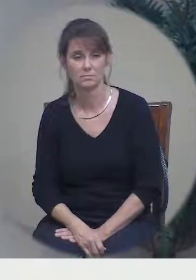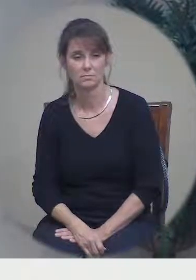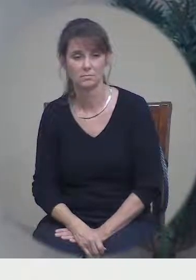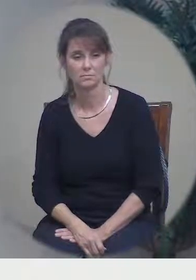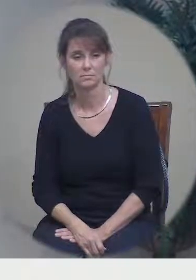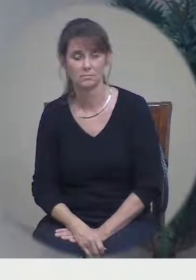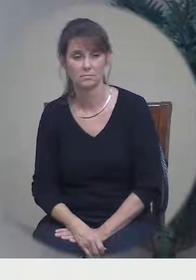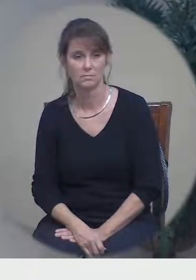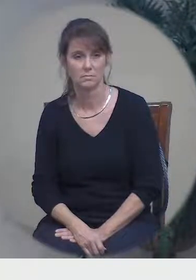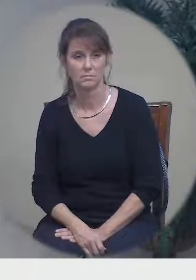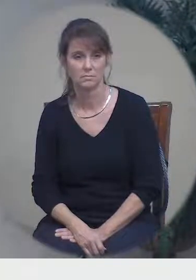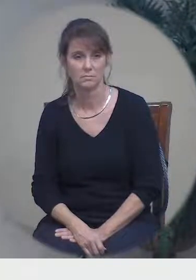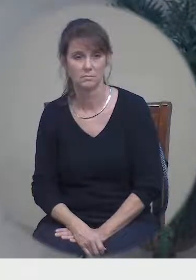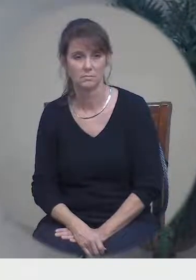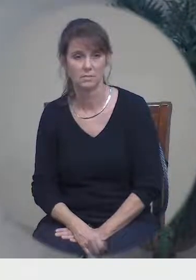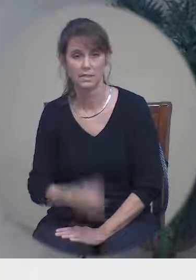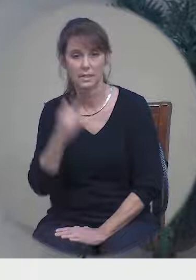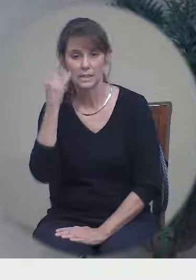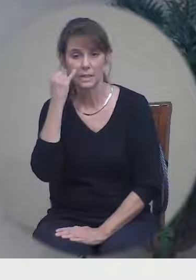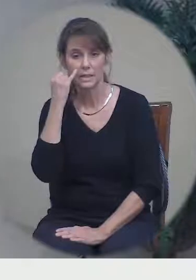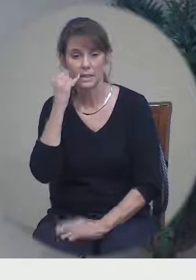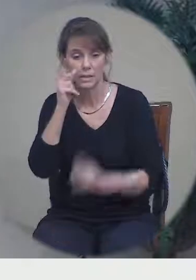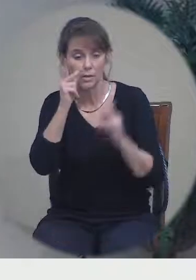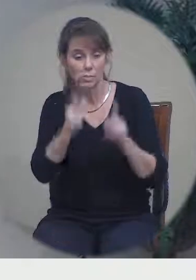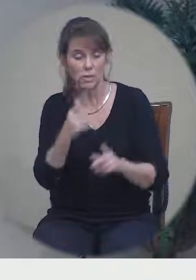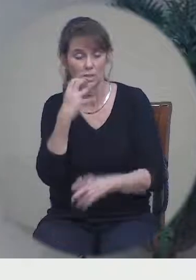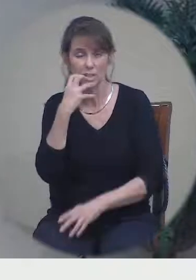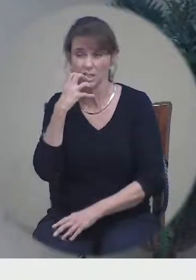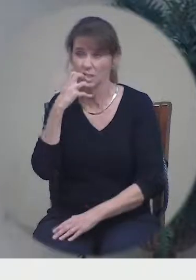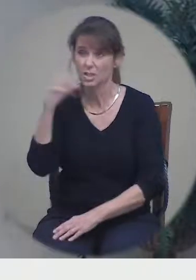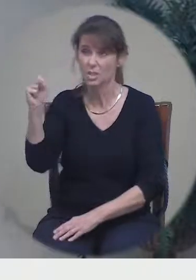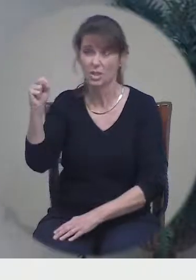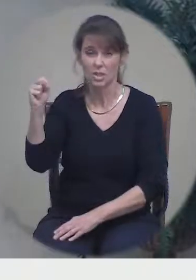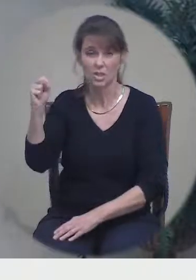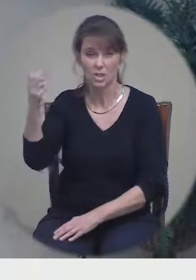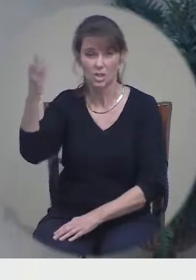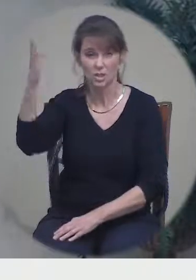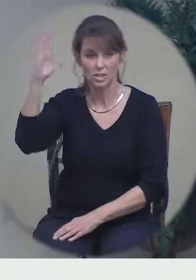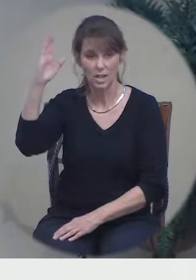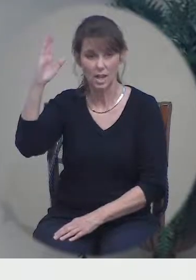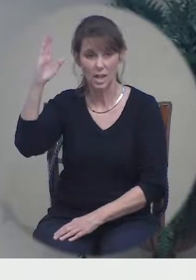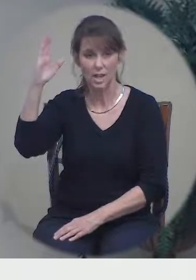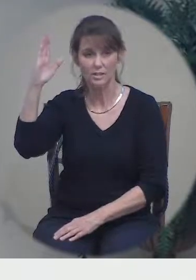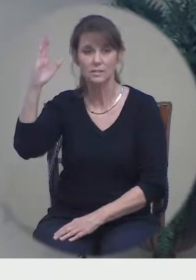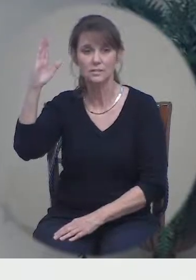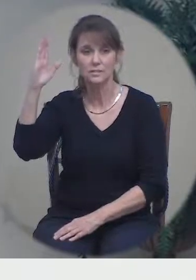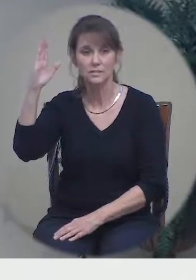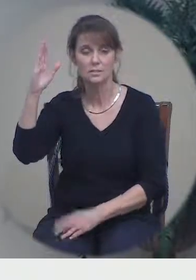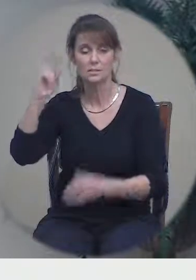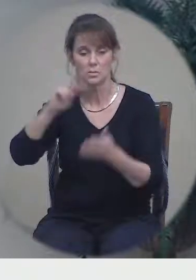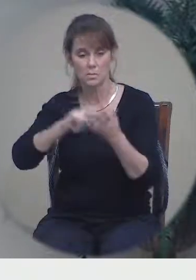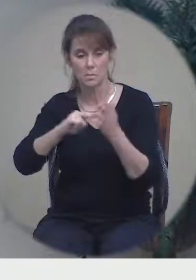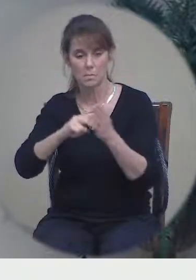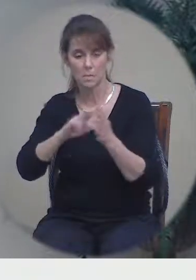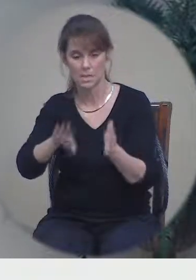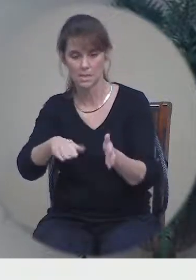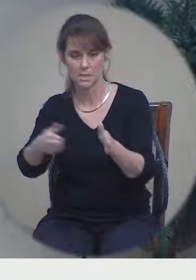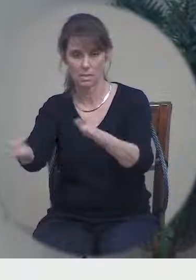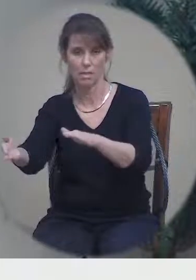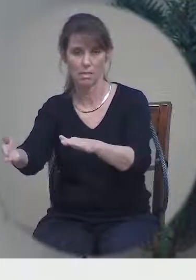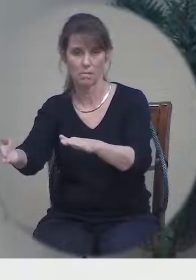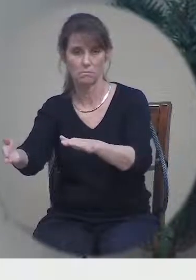were told to take him outside the camp, and everyone was to touch him, and he was to die because he cursed